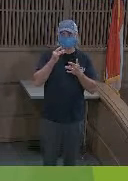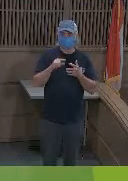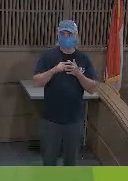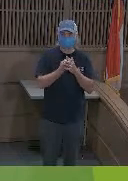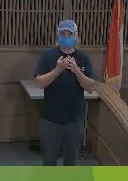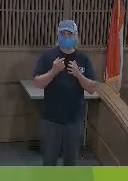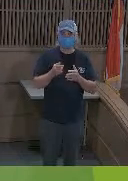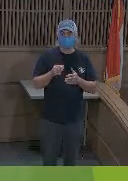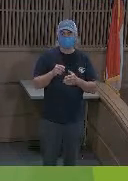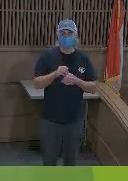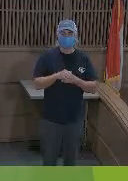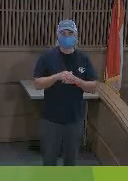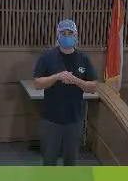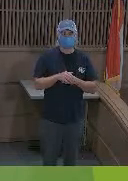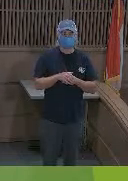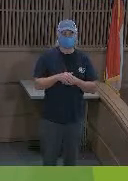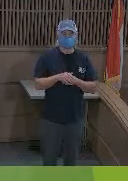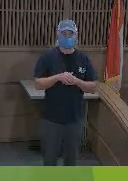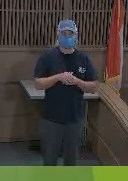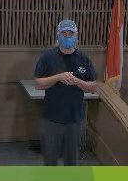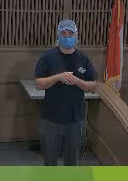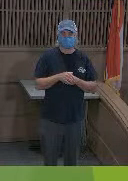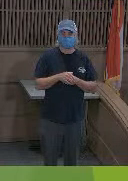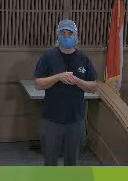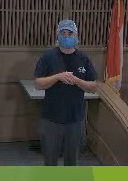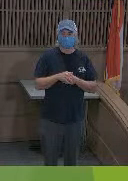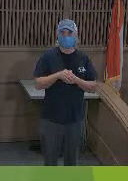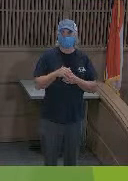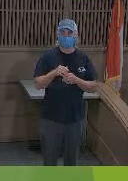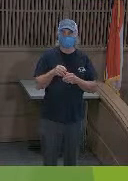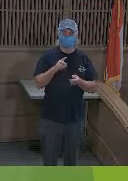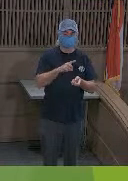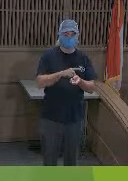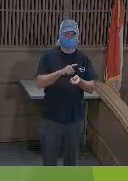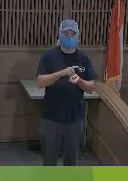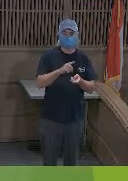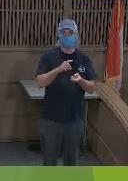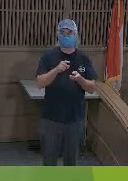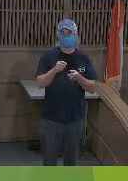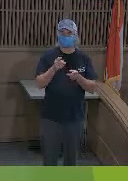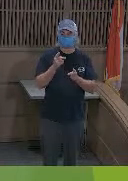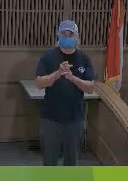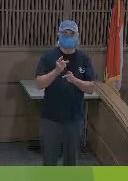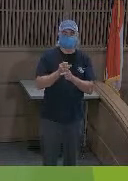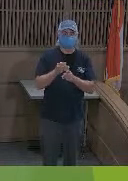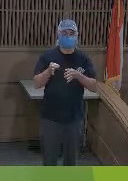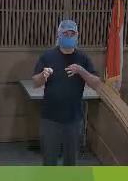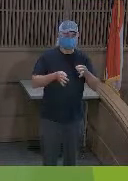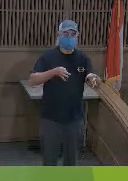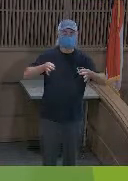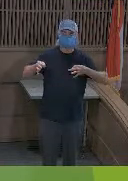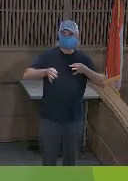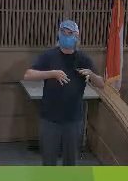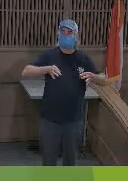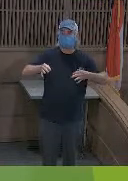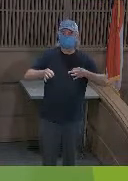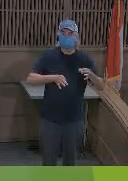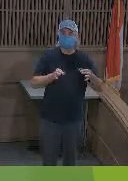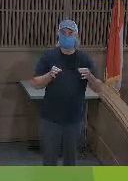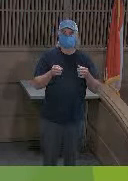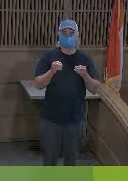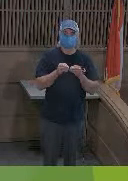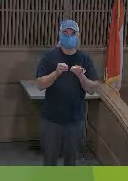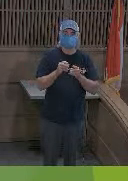Dr. Black, Dr. Lewis, it's been repeatedly explained that the number of patients being admitted who